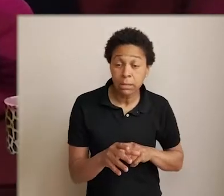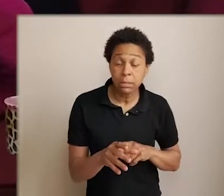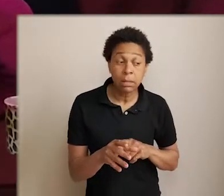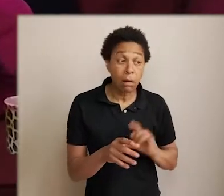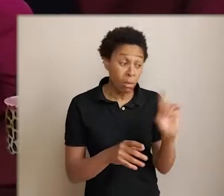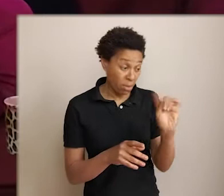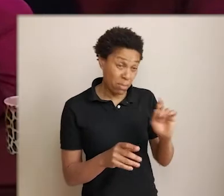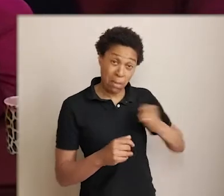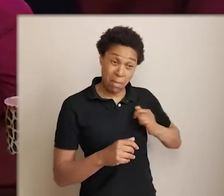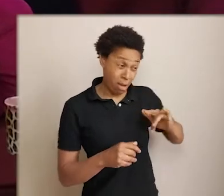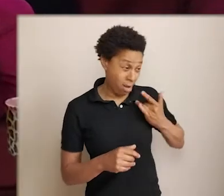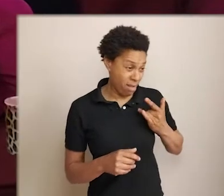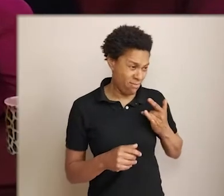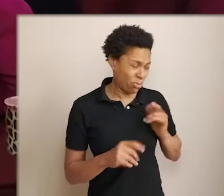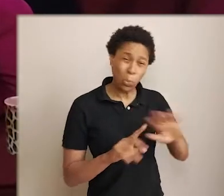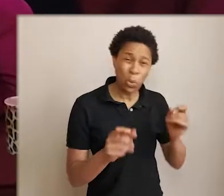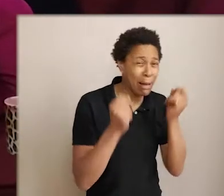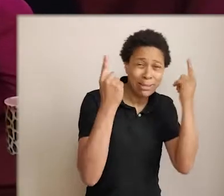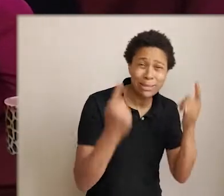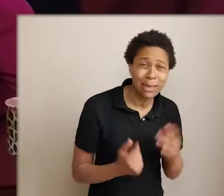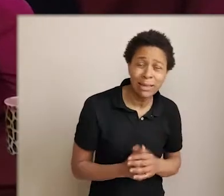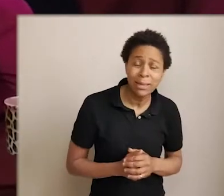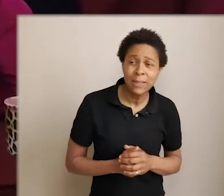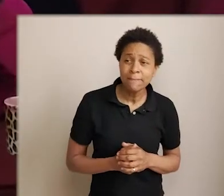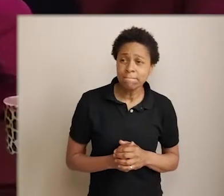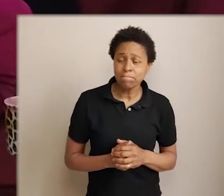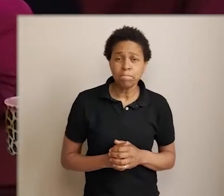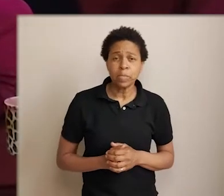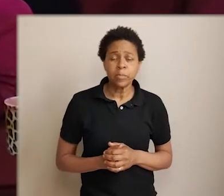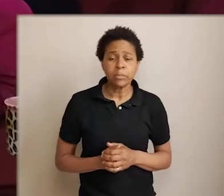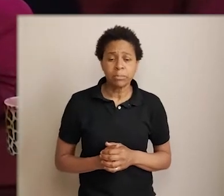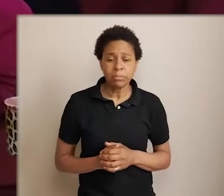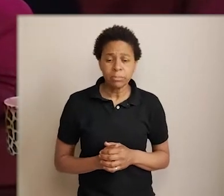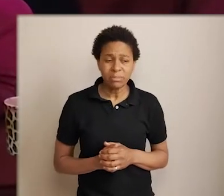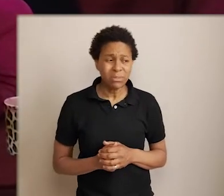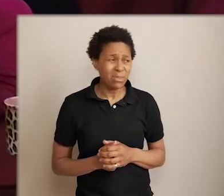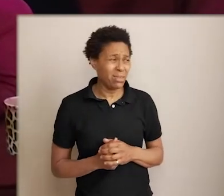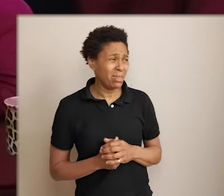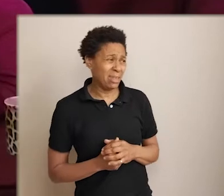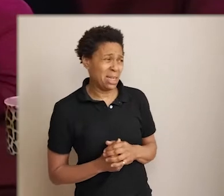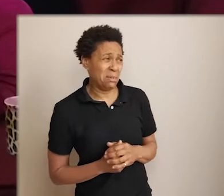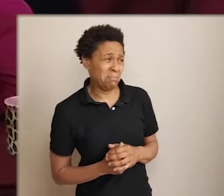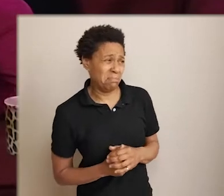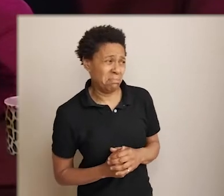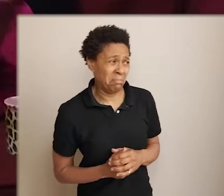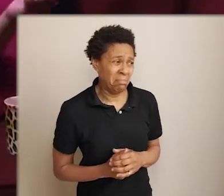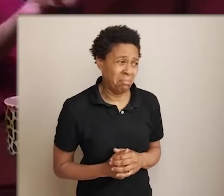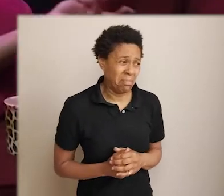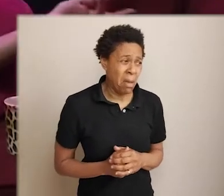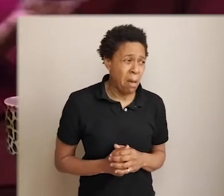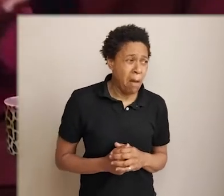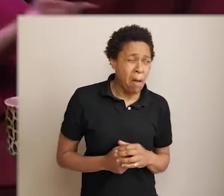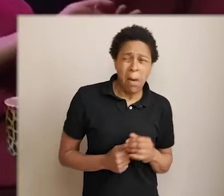have understood either, because they didn't. They had an idea that there was perhaps